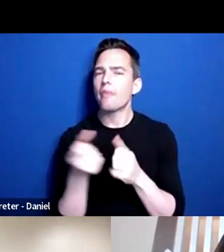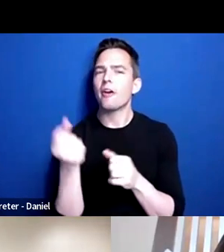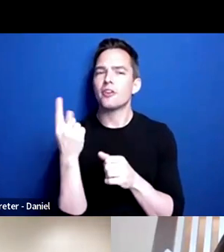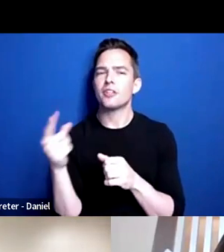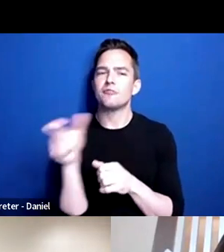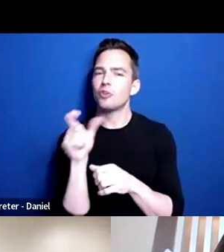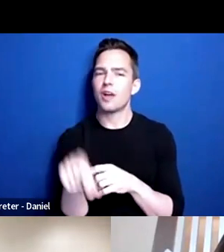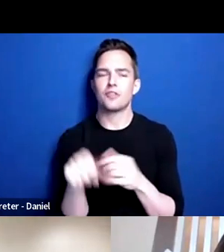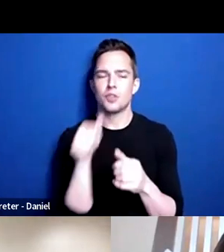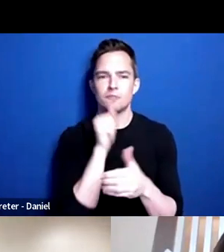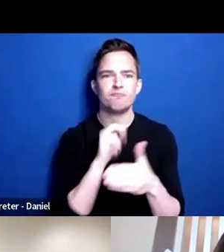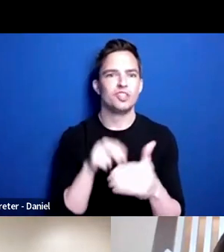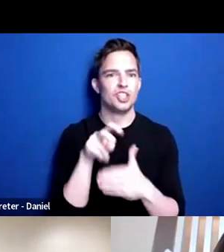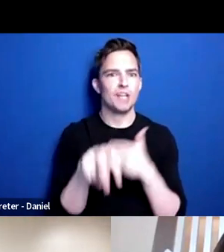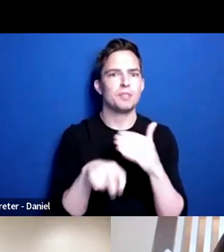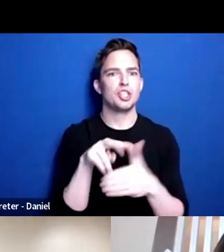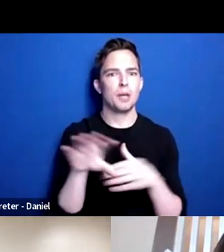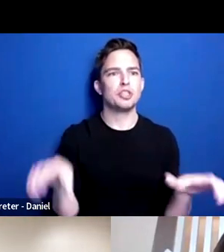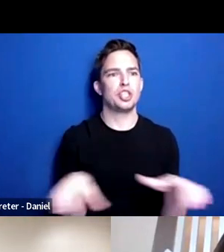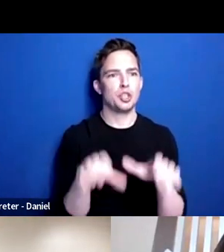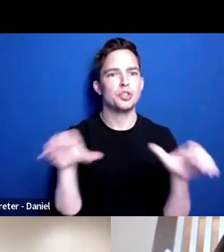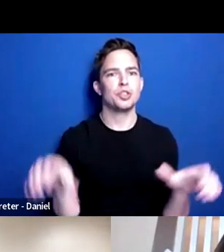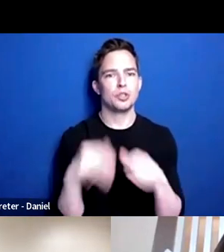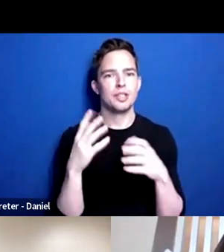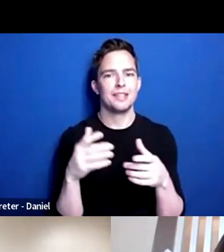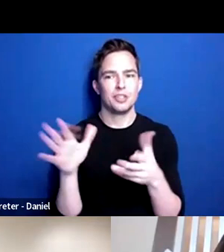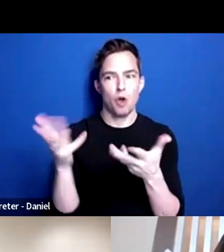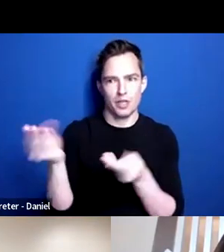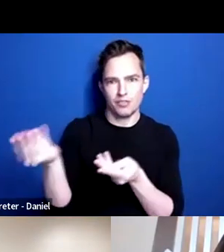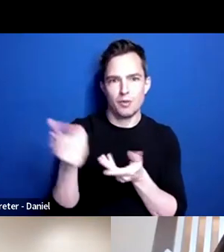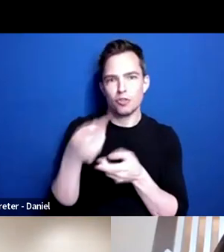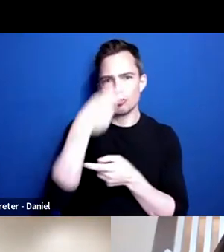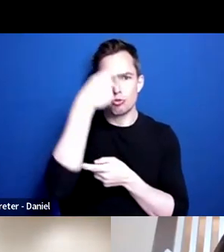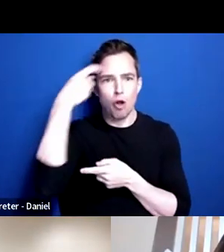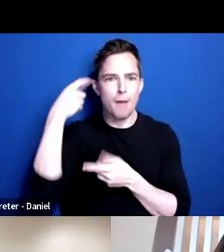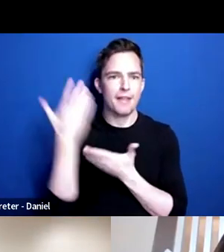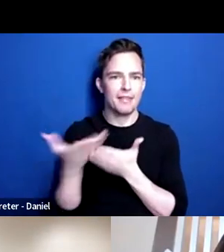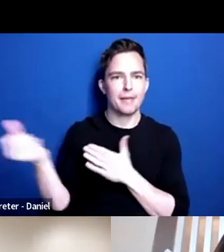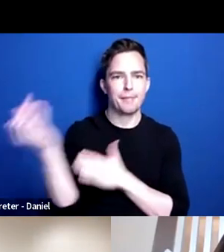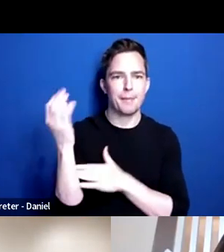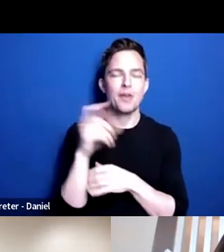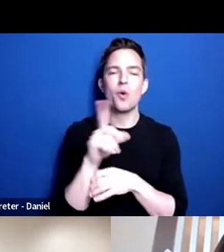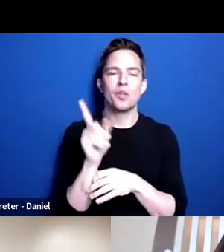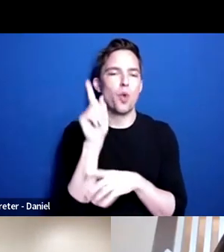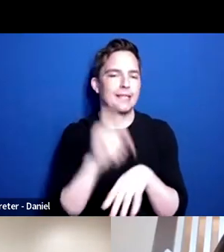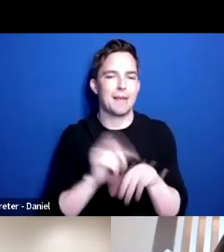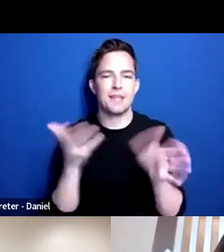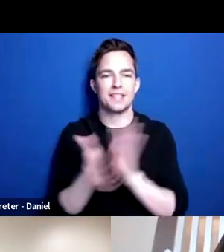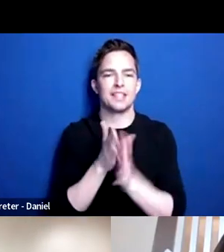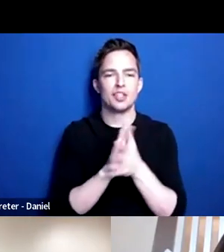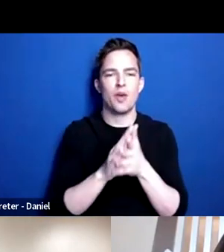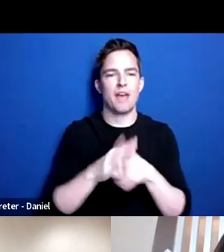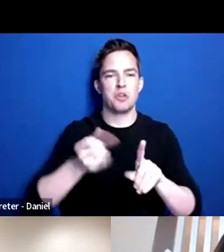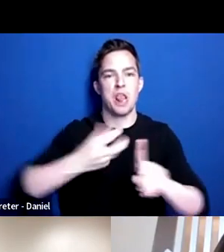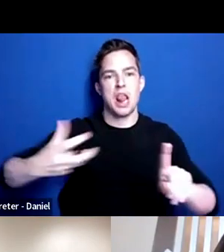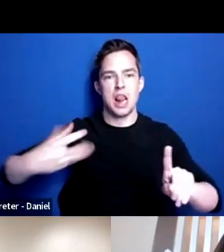have to jump through hoops. If you tell me this traumatic thing, we're only going to go over this once. You know what I mean? We don't need to hash out so much more than